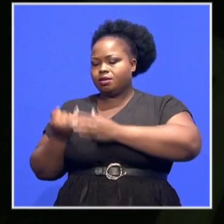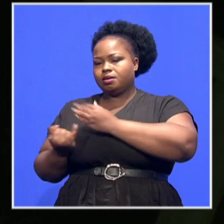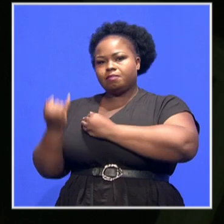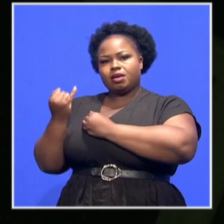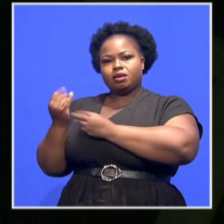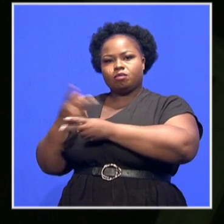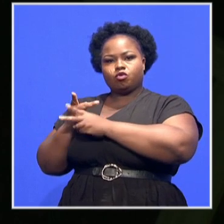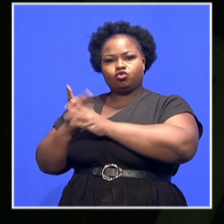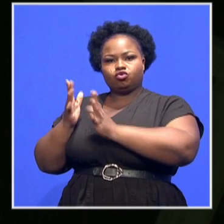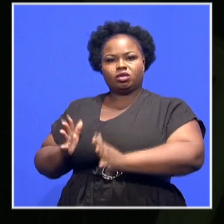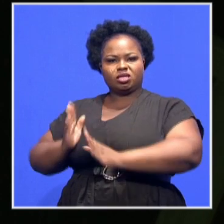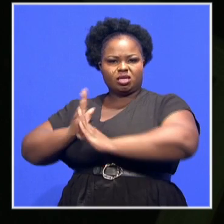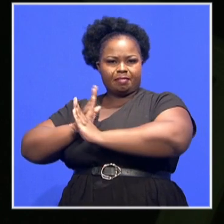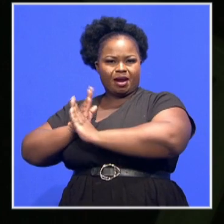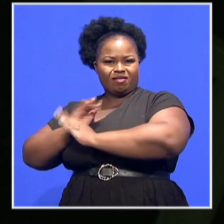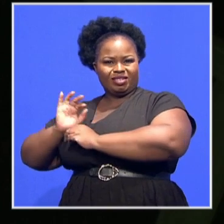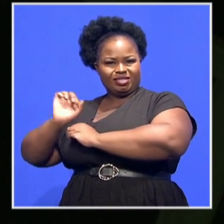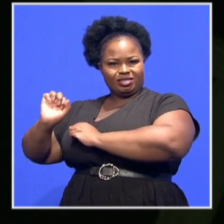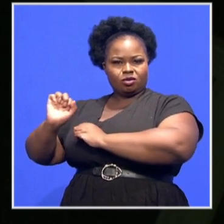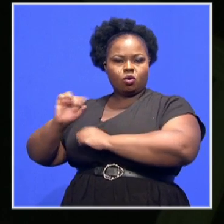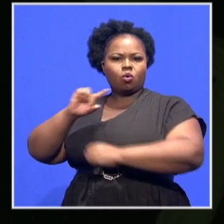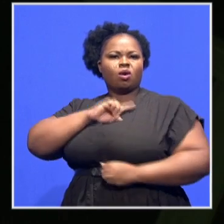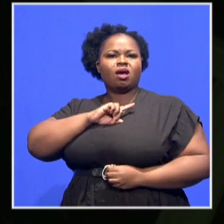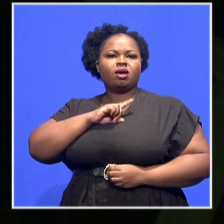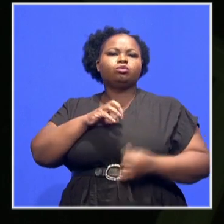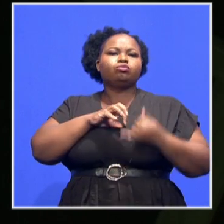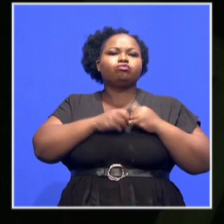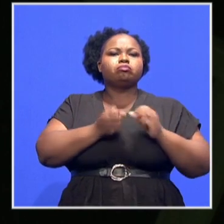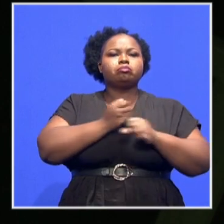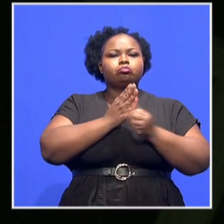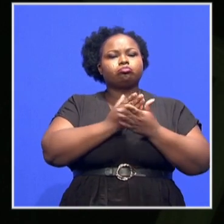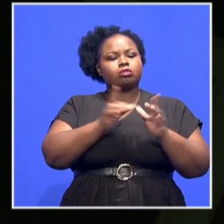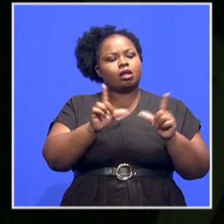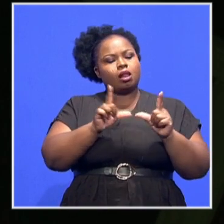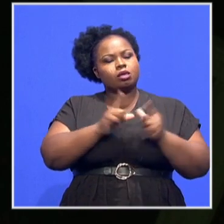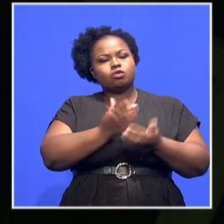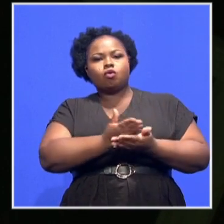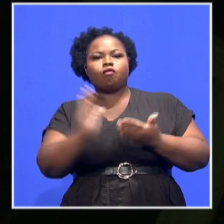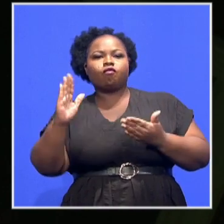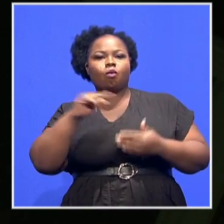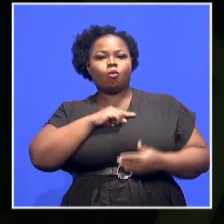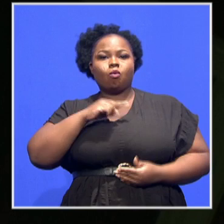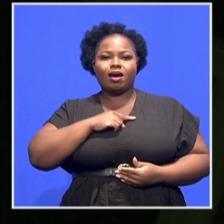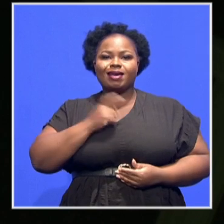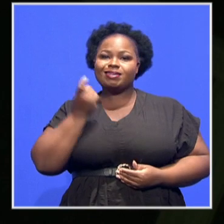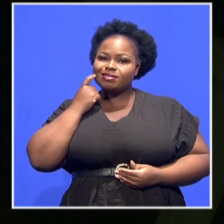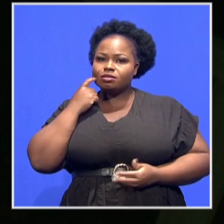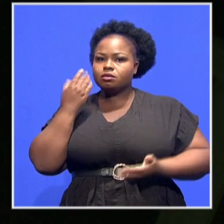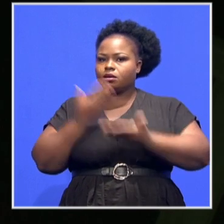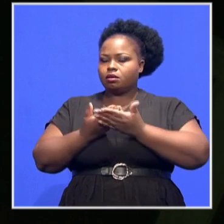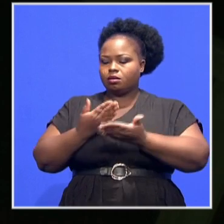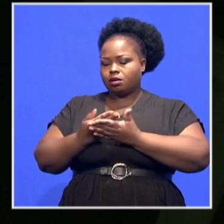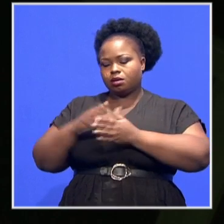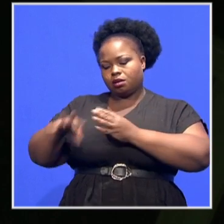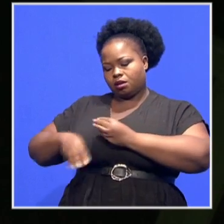the licensing threshold for embedded generation projects.